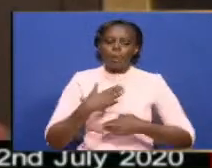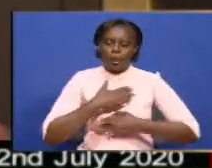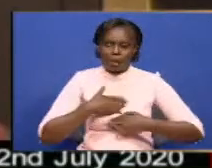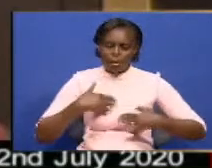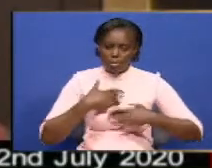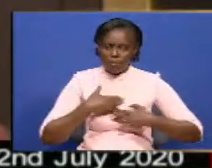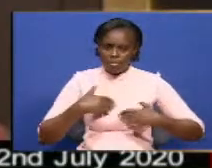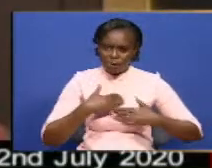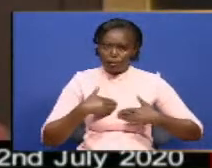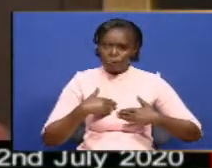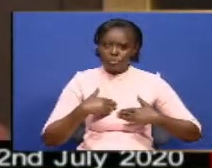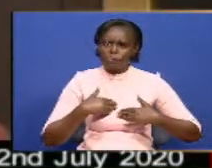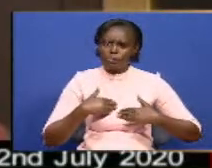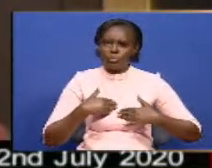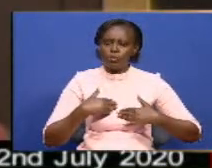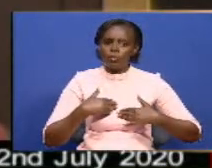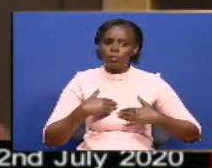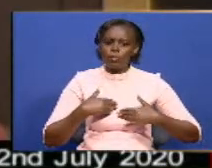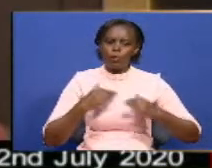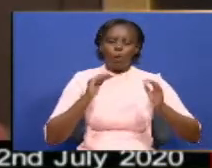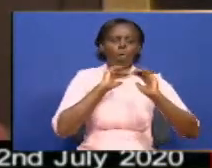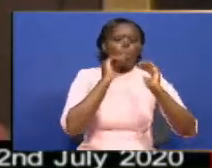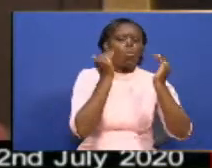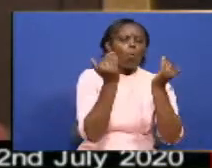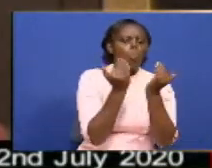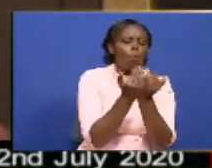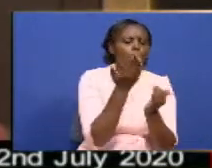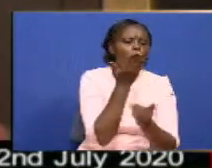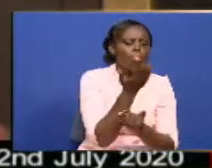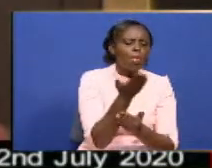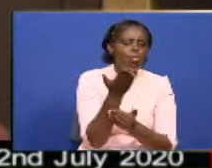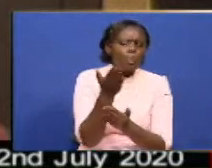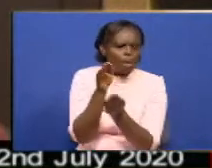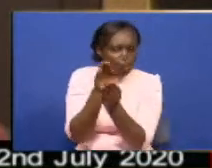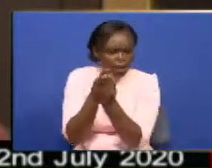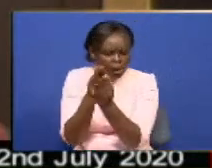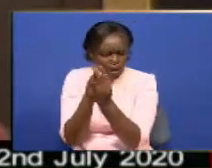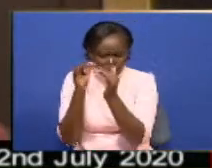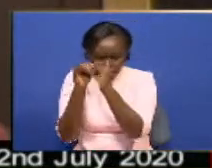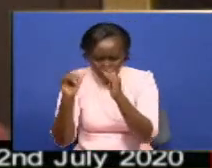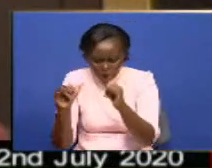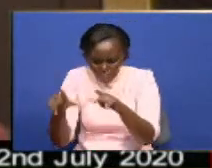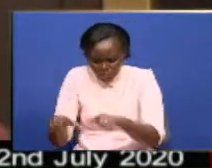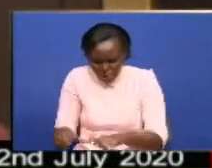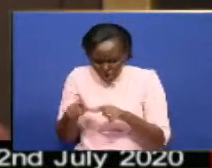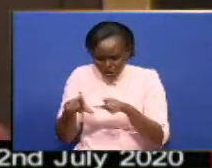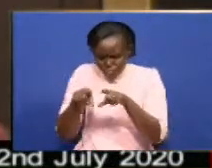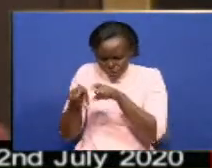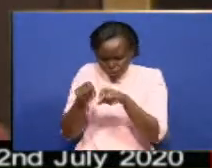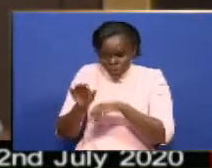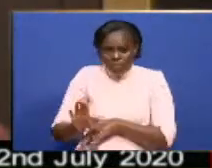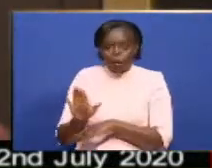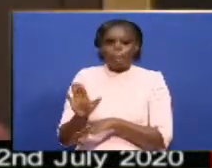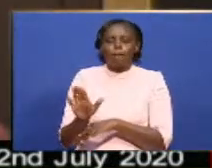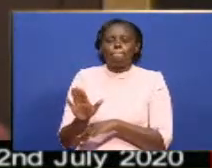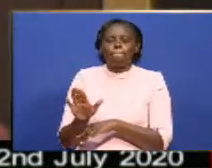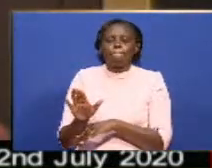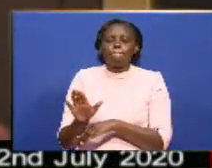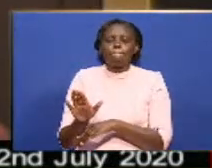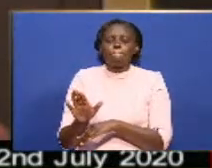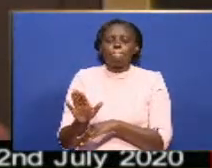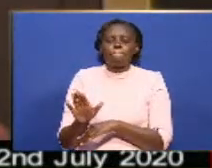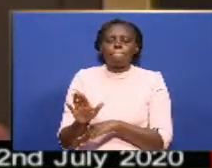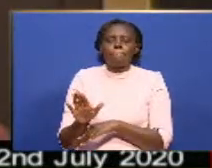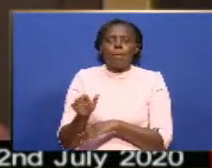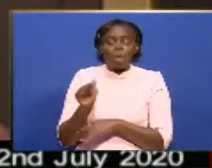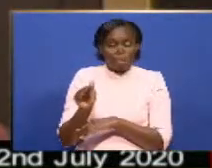refugees throughout the world for a long time are kept within a camp for control purposes. This